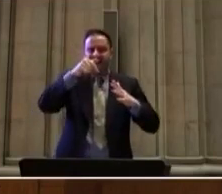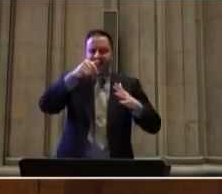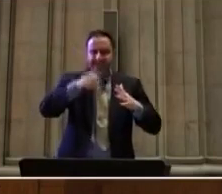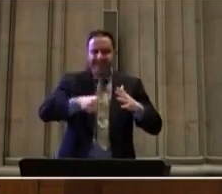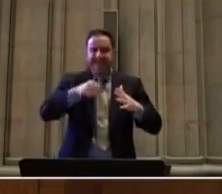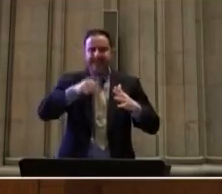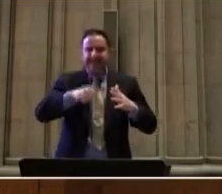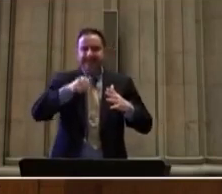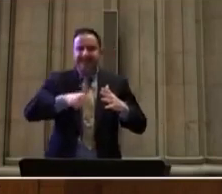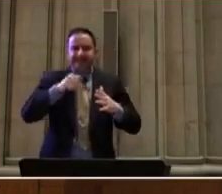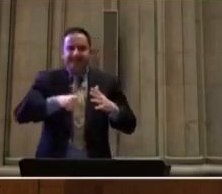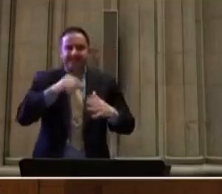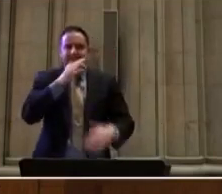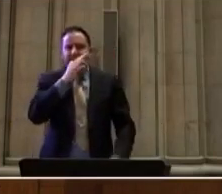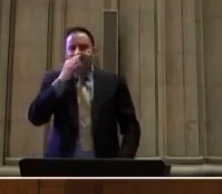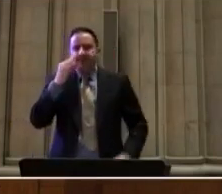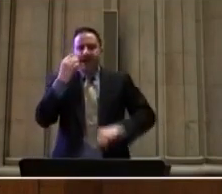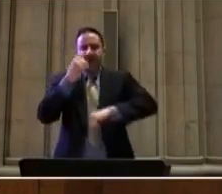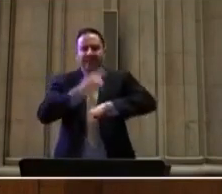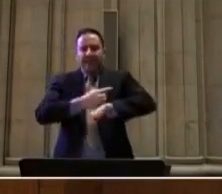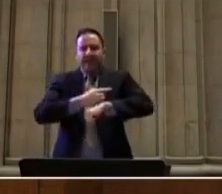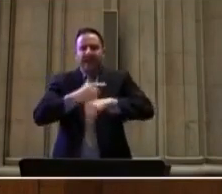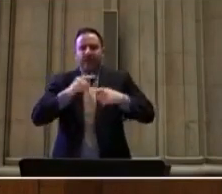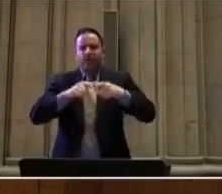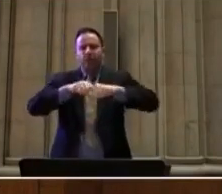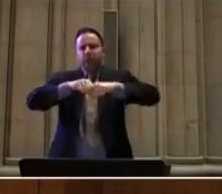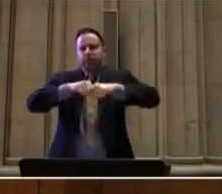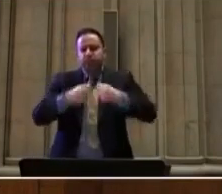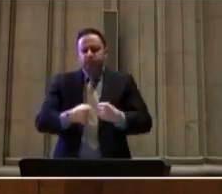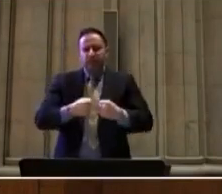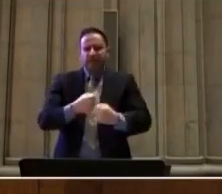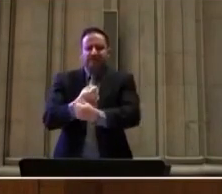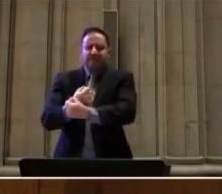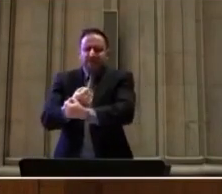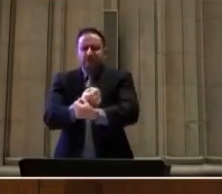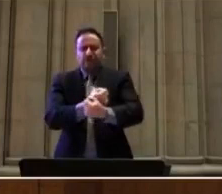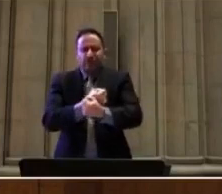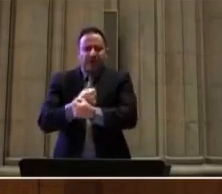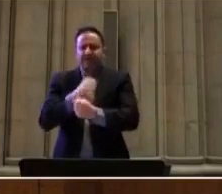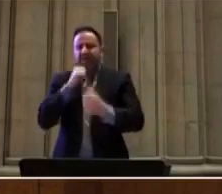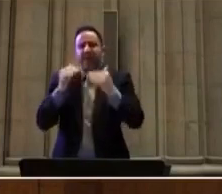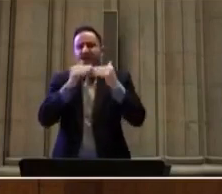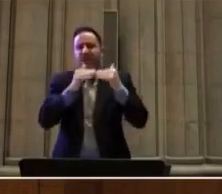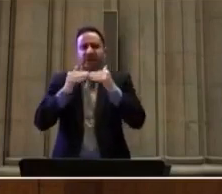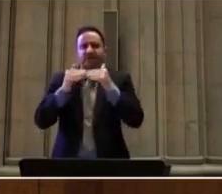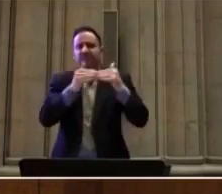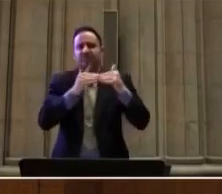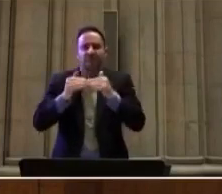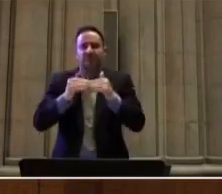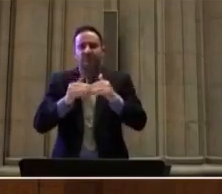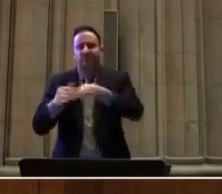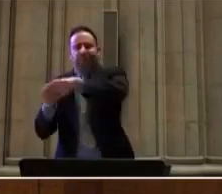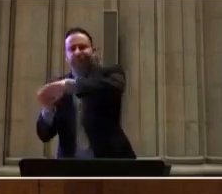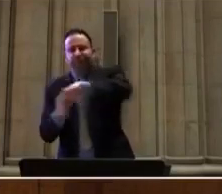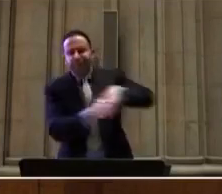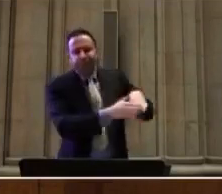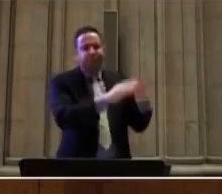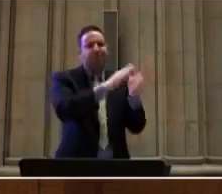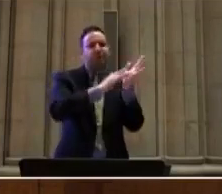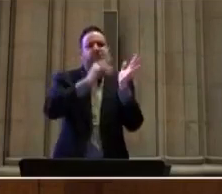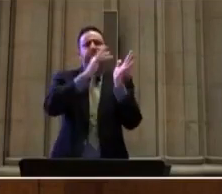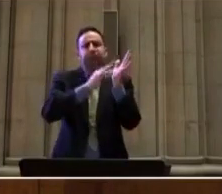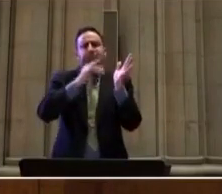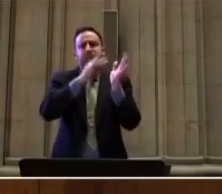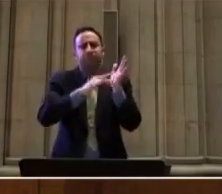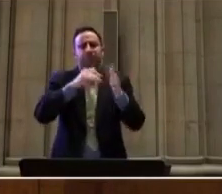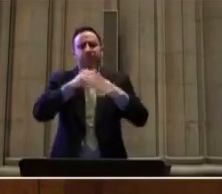of fast day I'm after, to break the chains of injustice, get rid of exploitation in the workplace, free